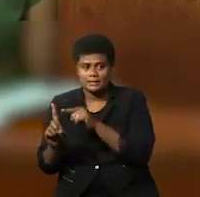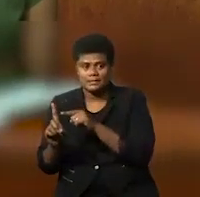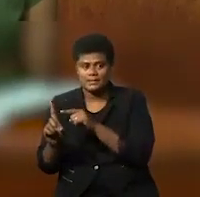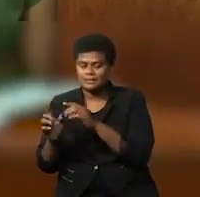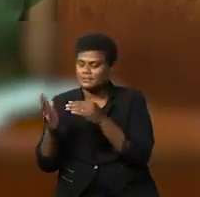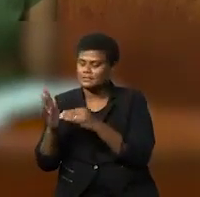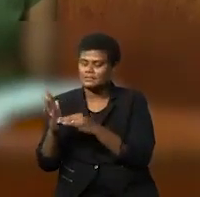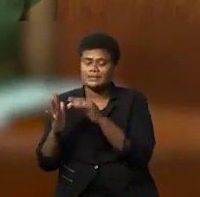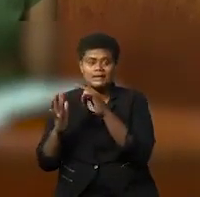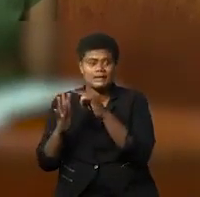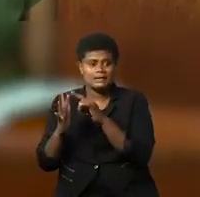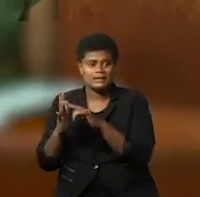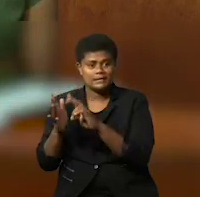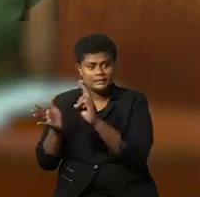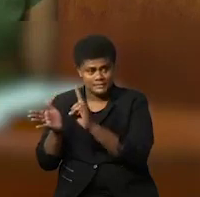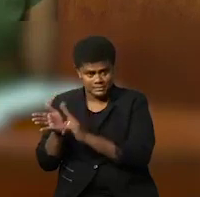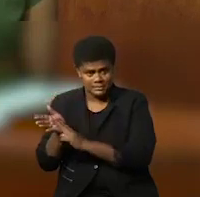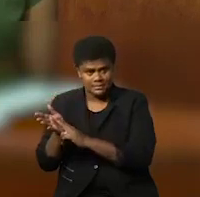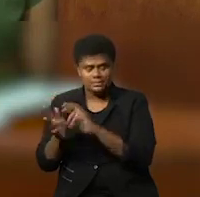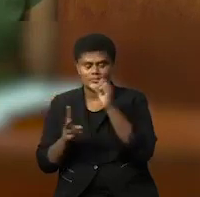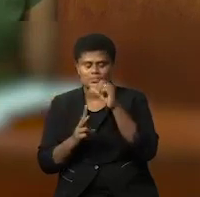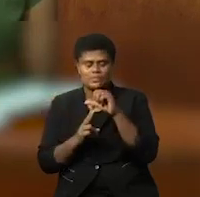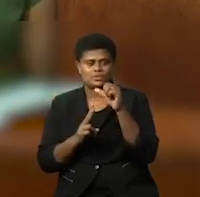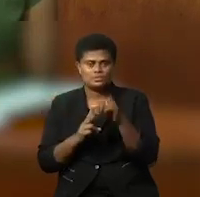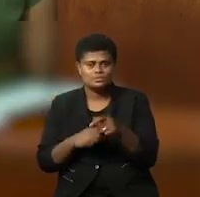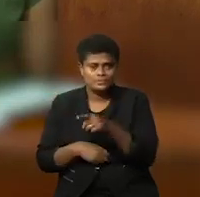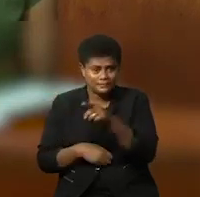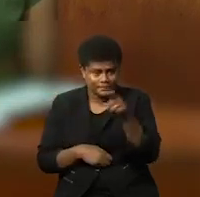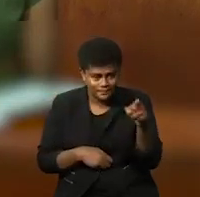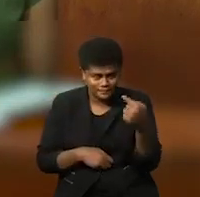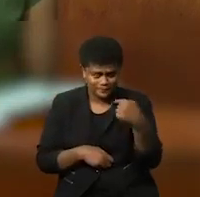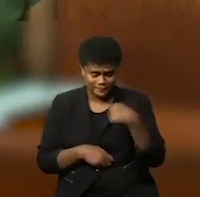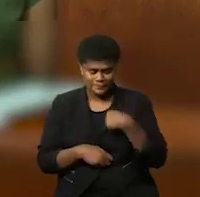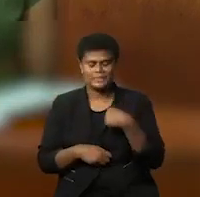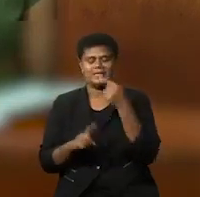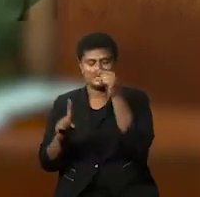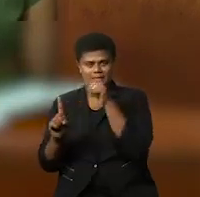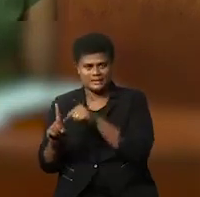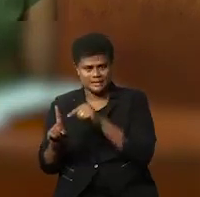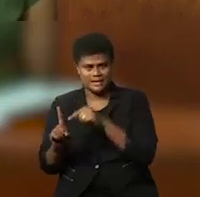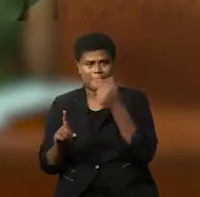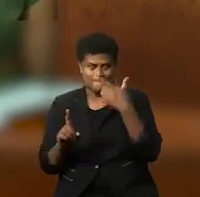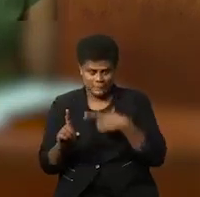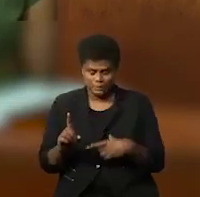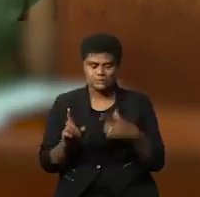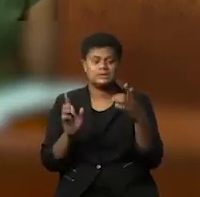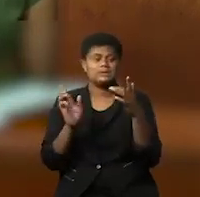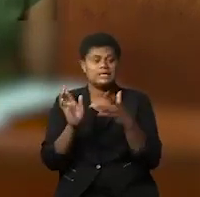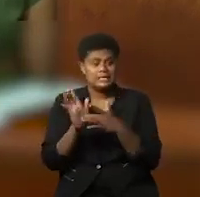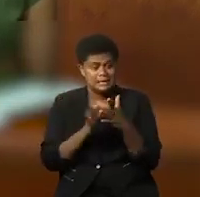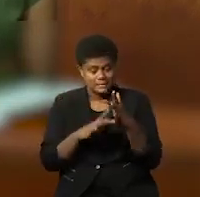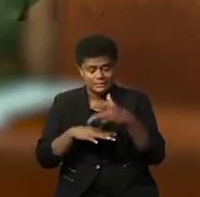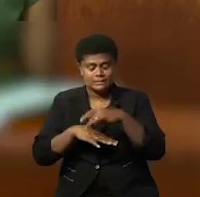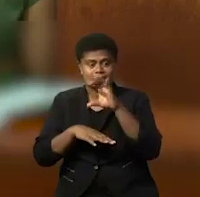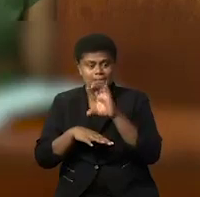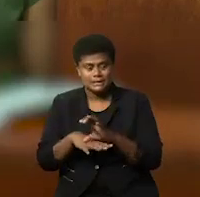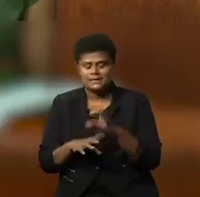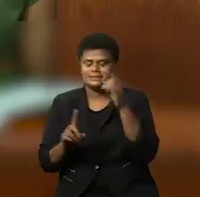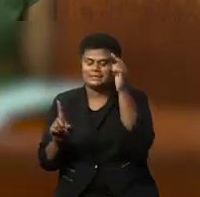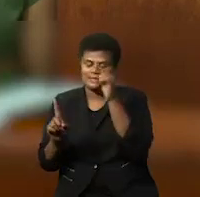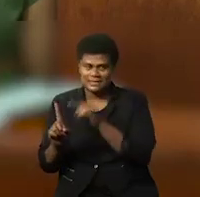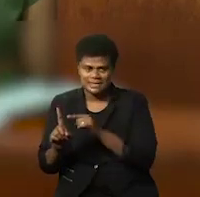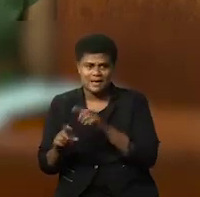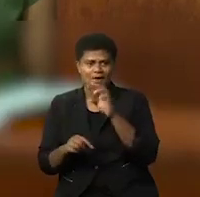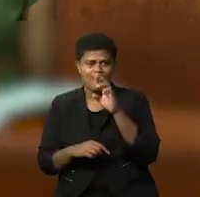God, in the dwelling of God, we are there as well because He is there for us. And so we